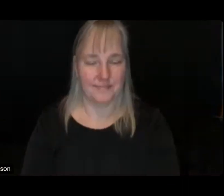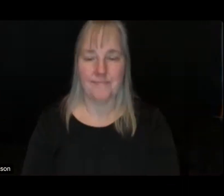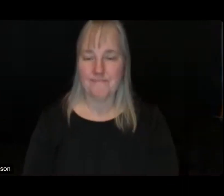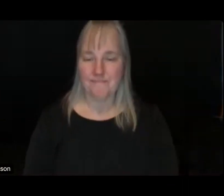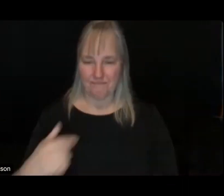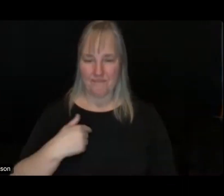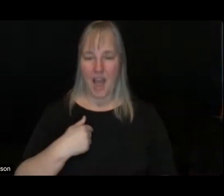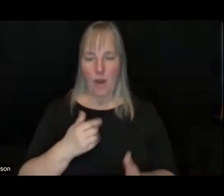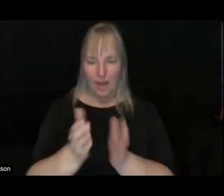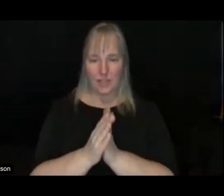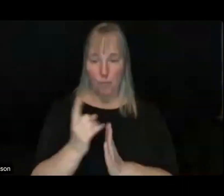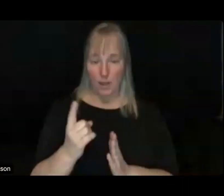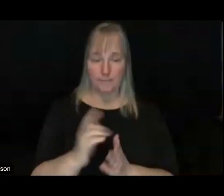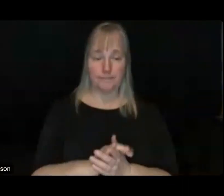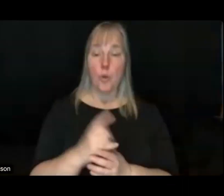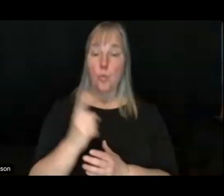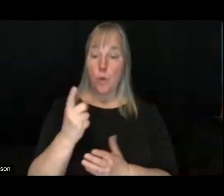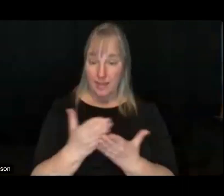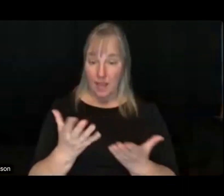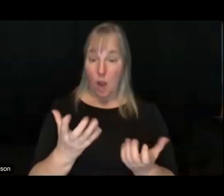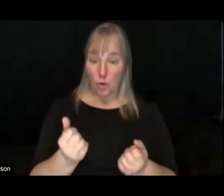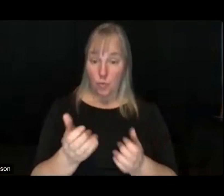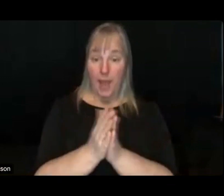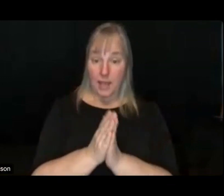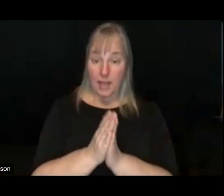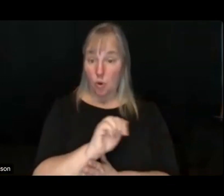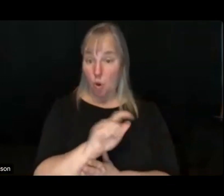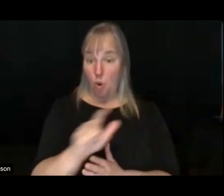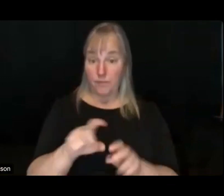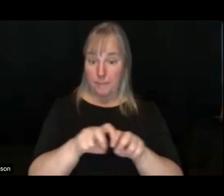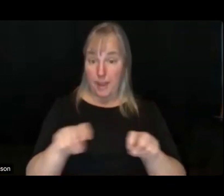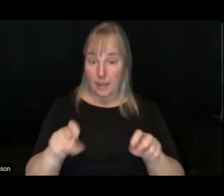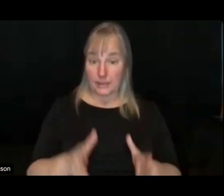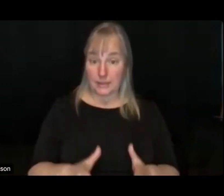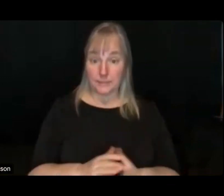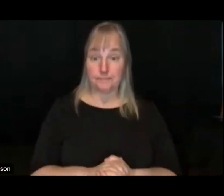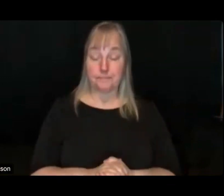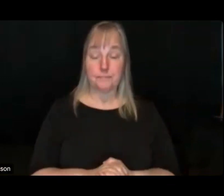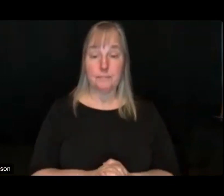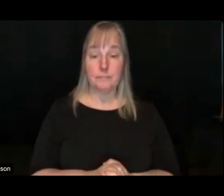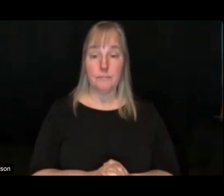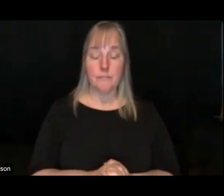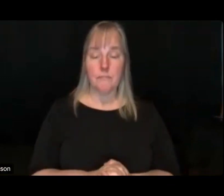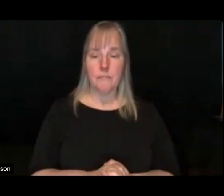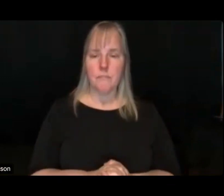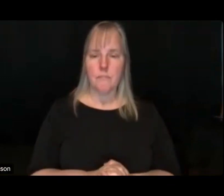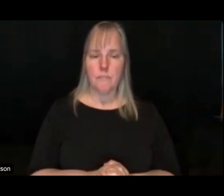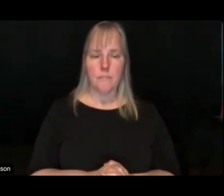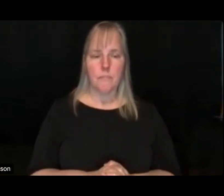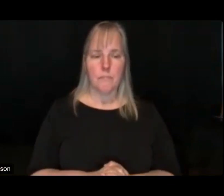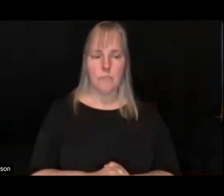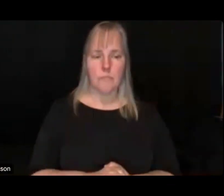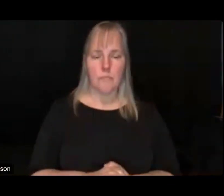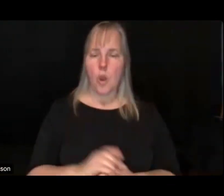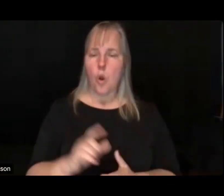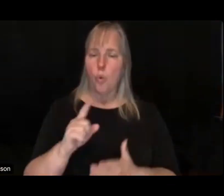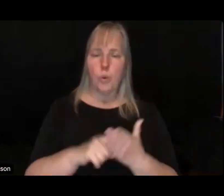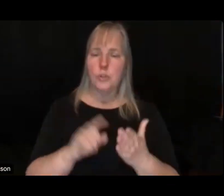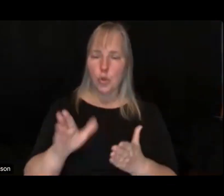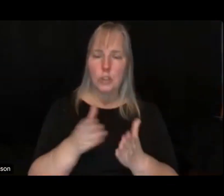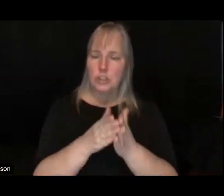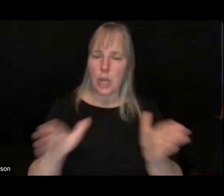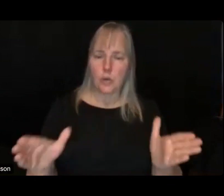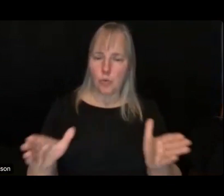So one thing is, I want to ask all the panelists there, what's your general read of the